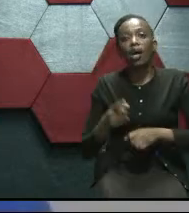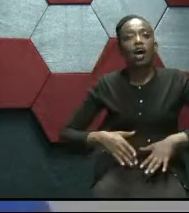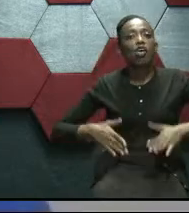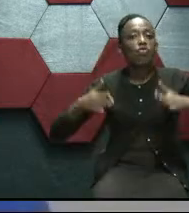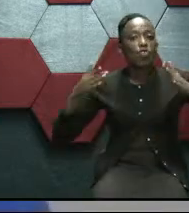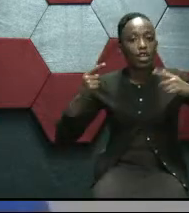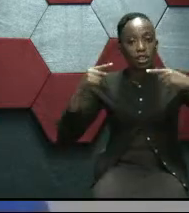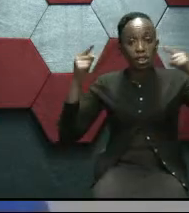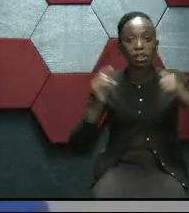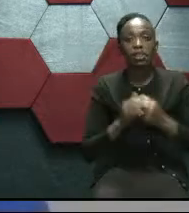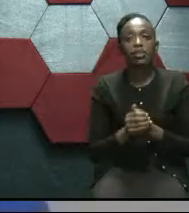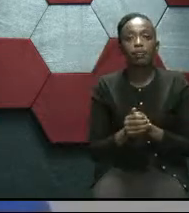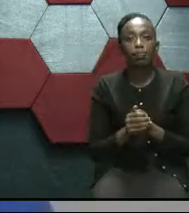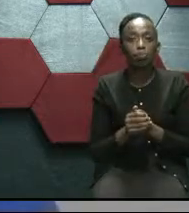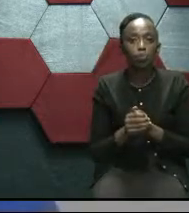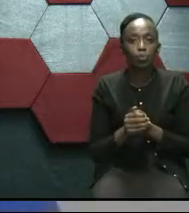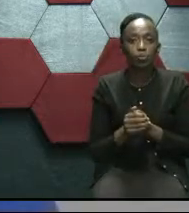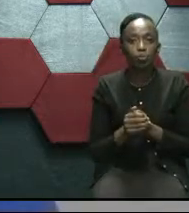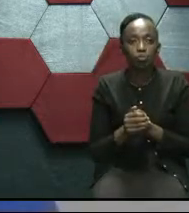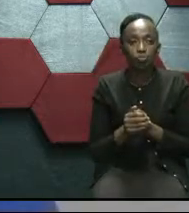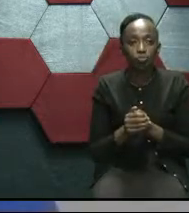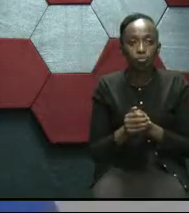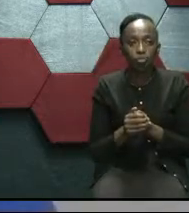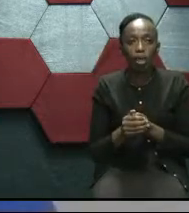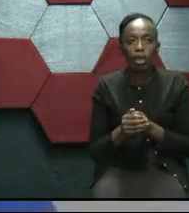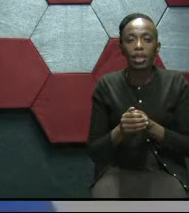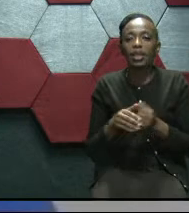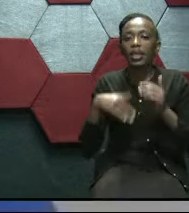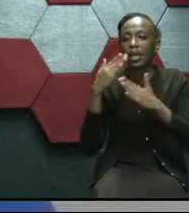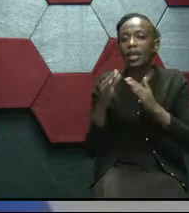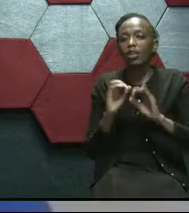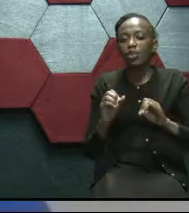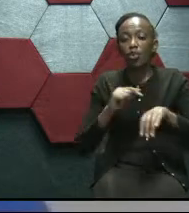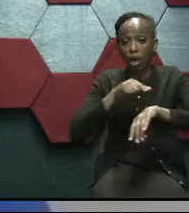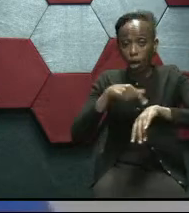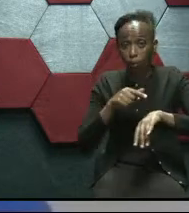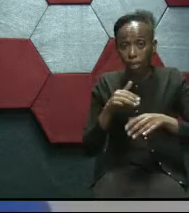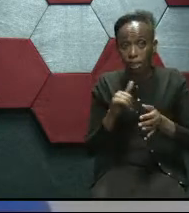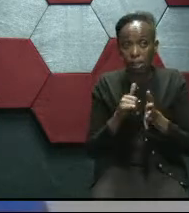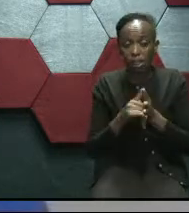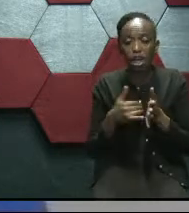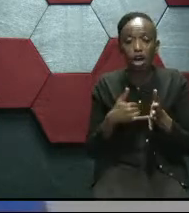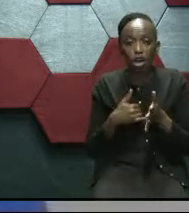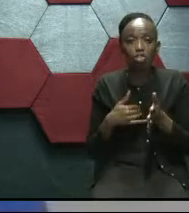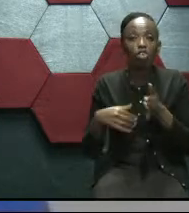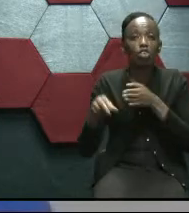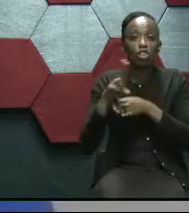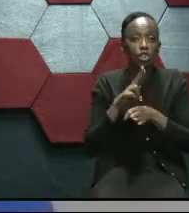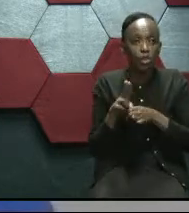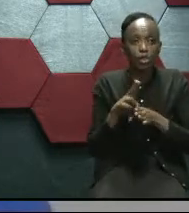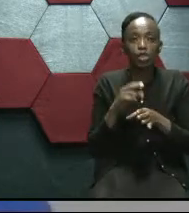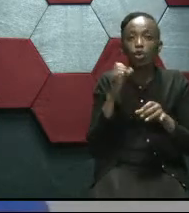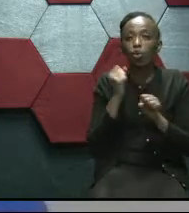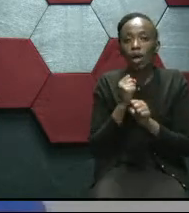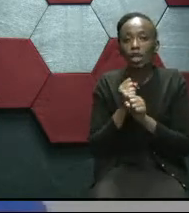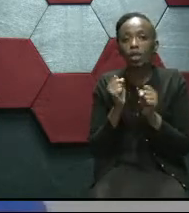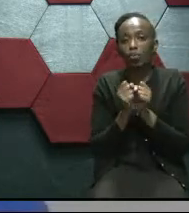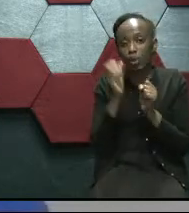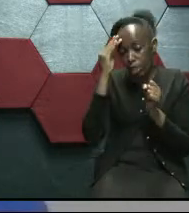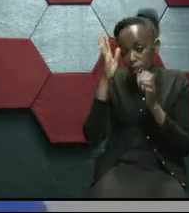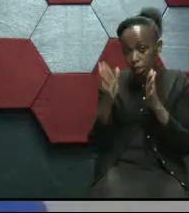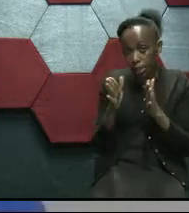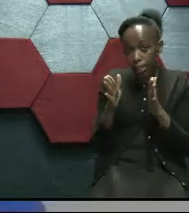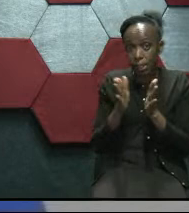great success. The endless hours you have spent working with your students and